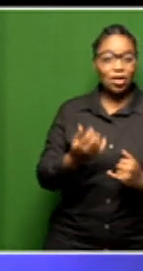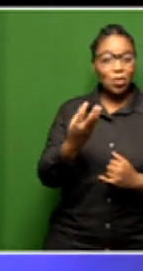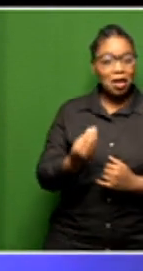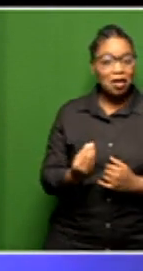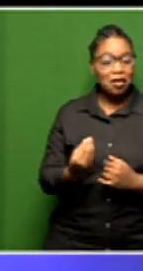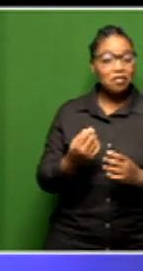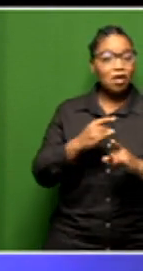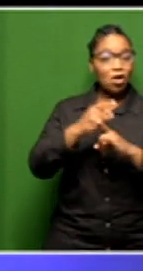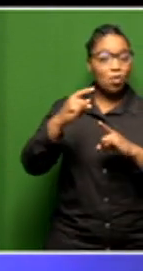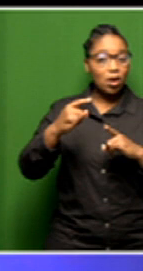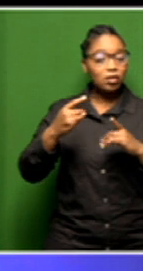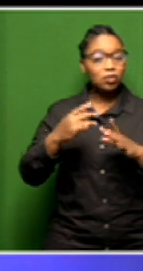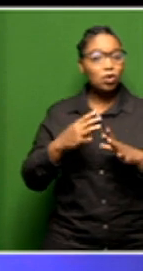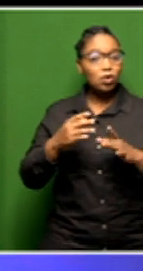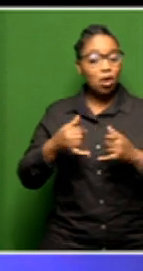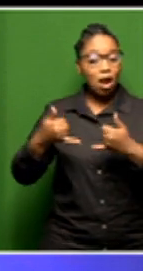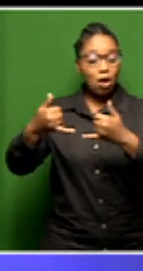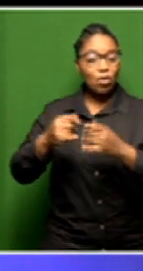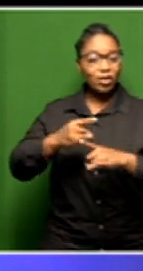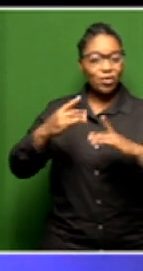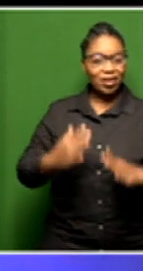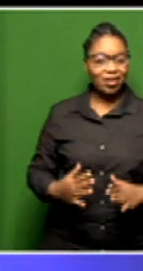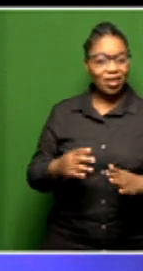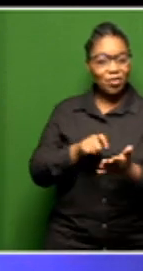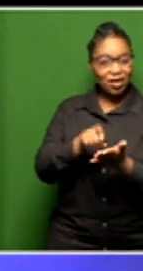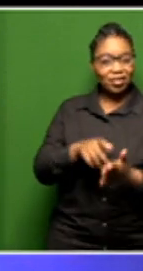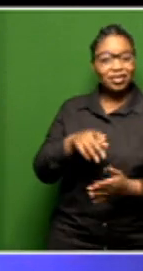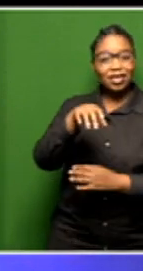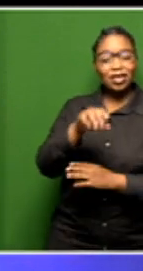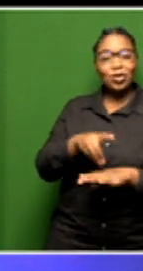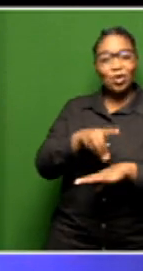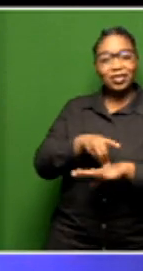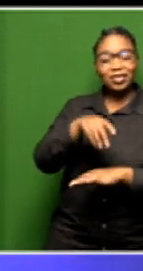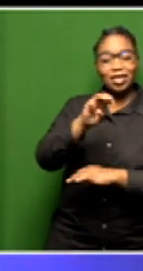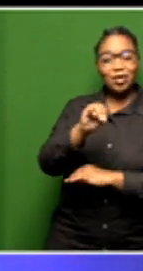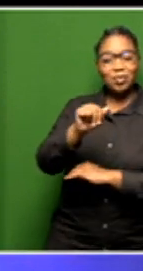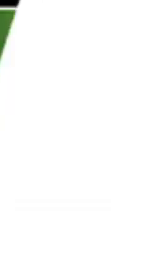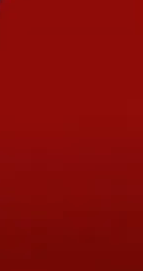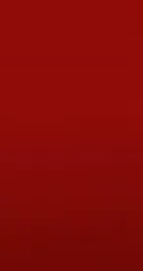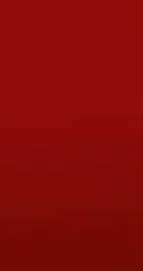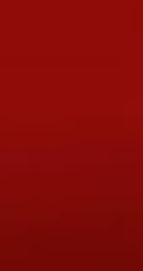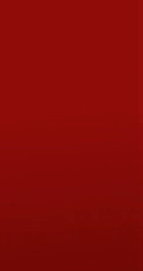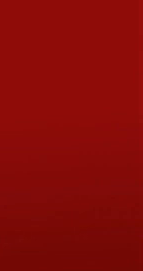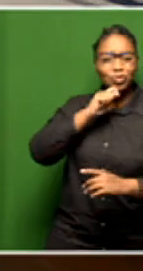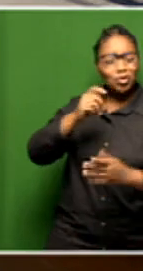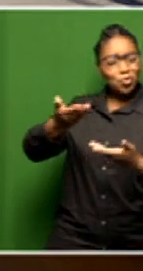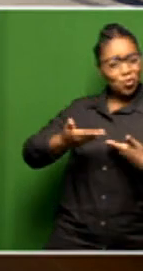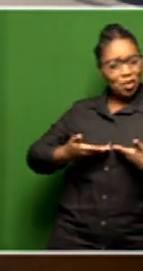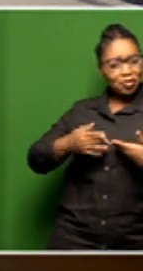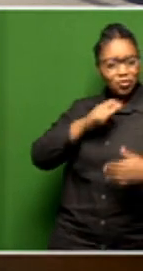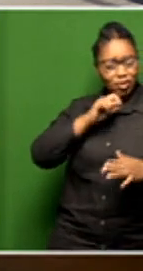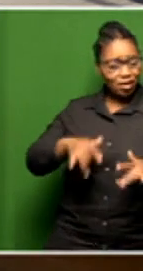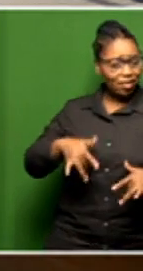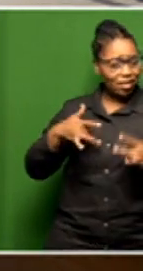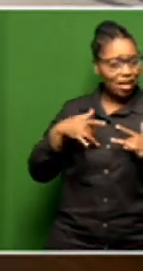award-winning writer Dr Siphiwo Mahala. Siphiwo, good morning. Welcome to Morning Live. I mean, how much of the story Bloke and his American